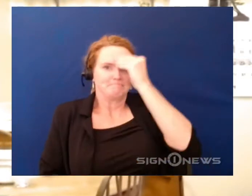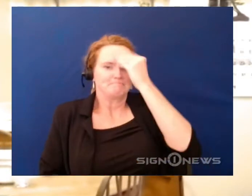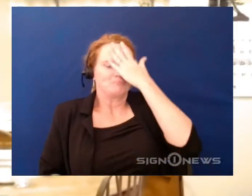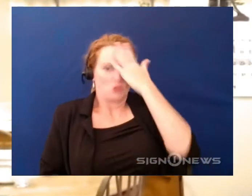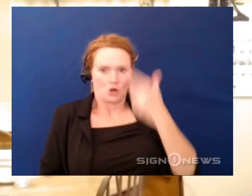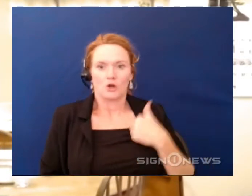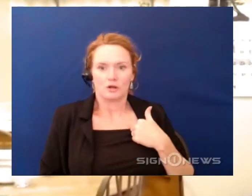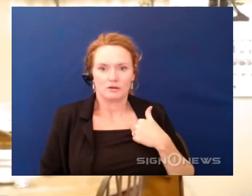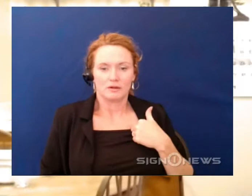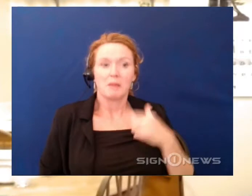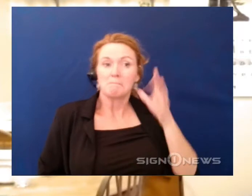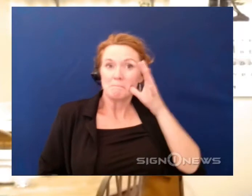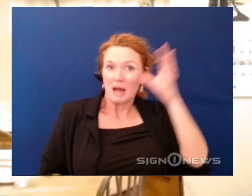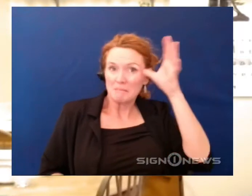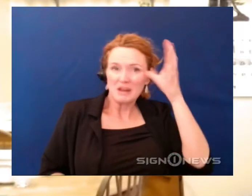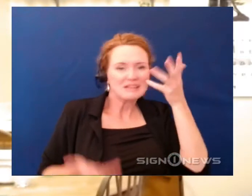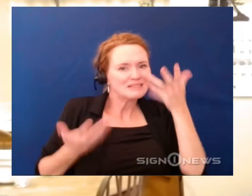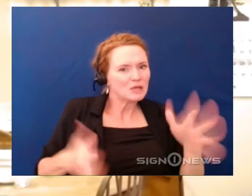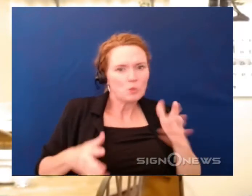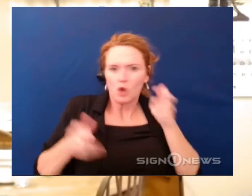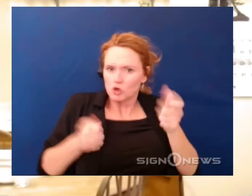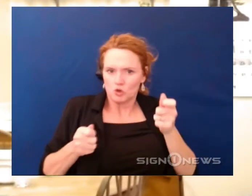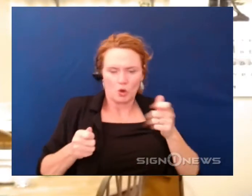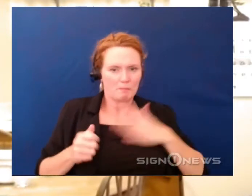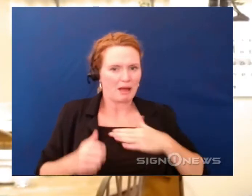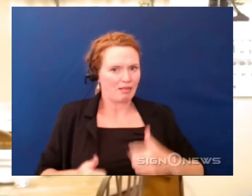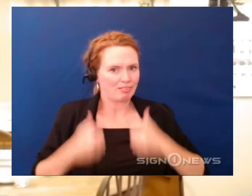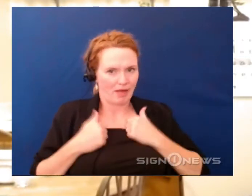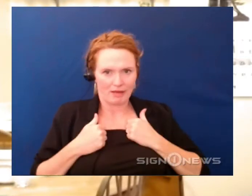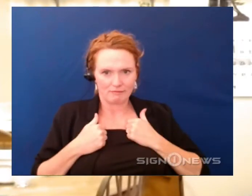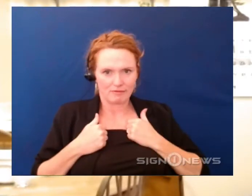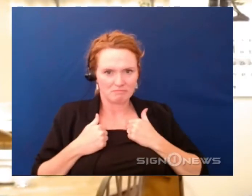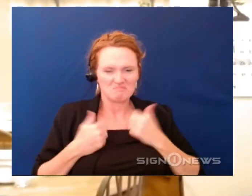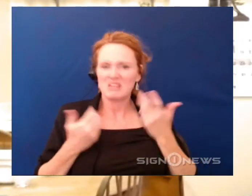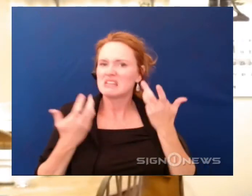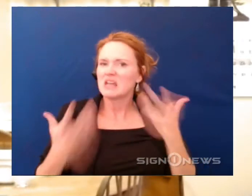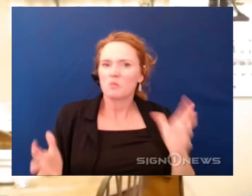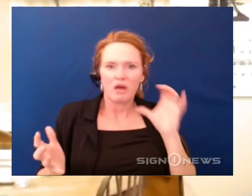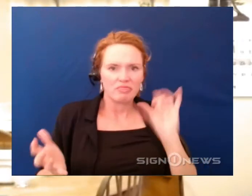didn't want control of my life nor the court system.